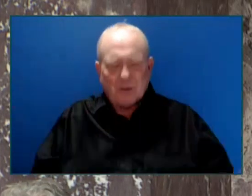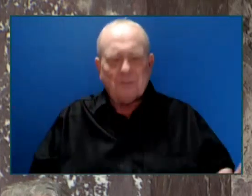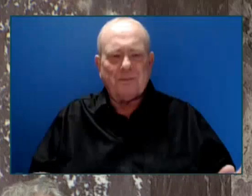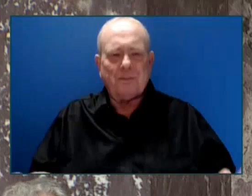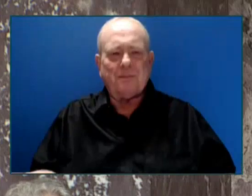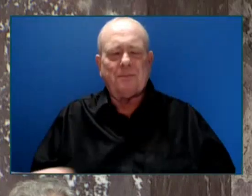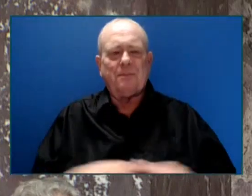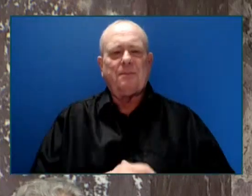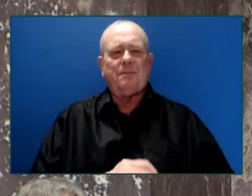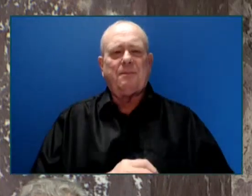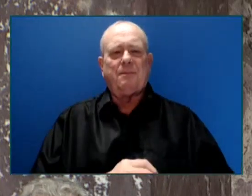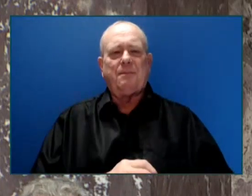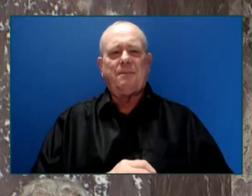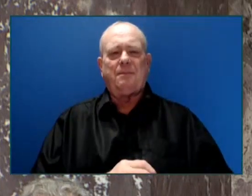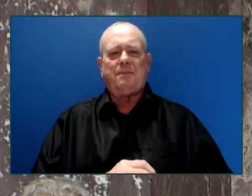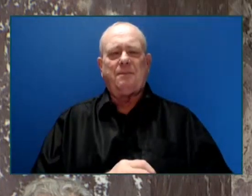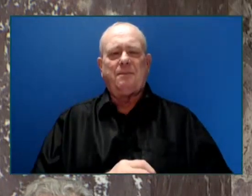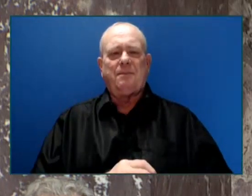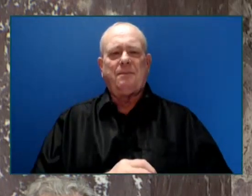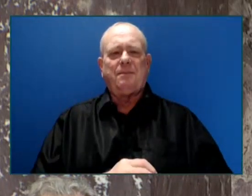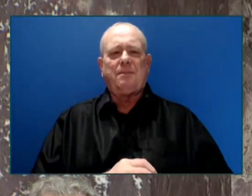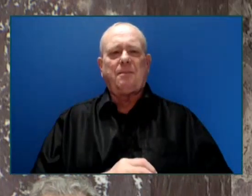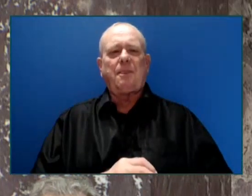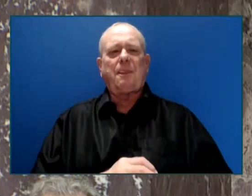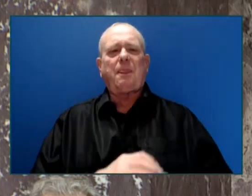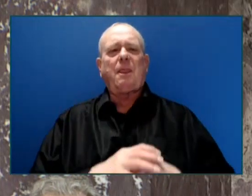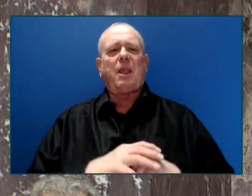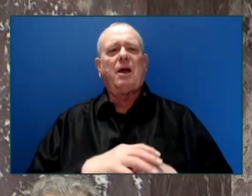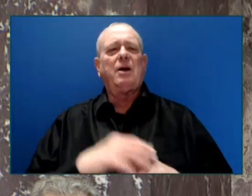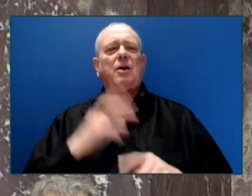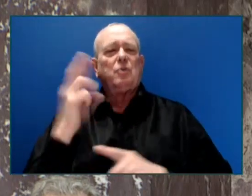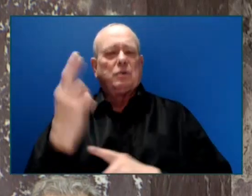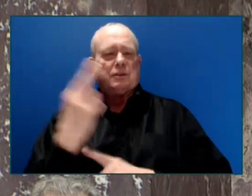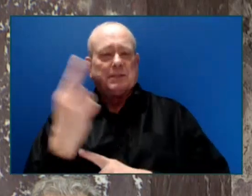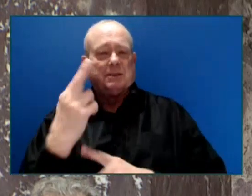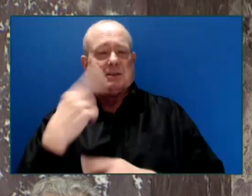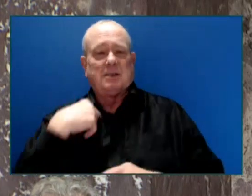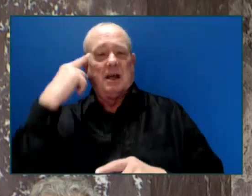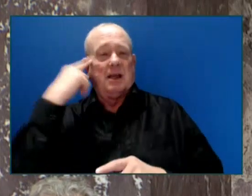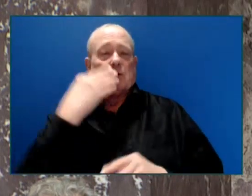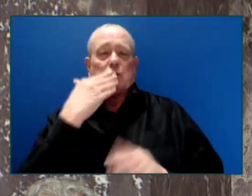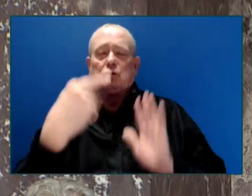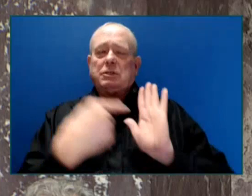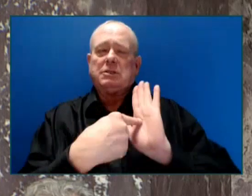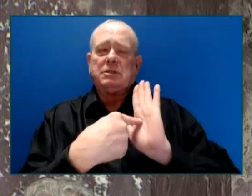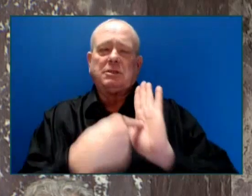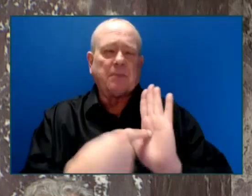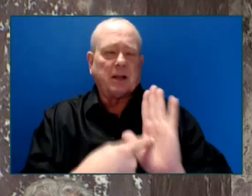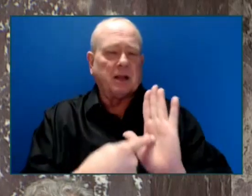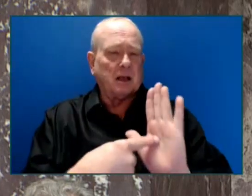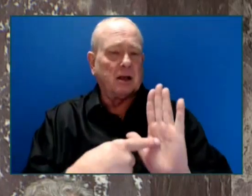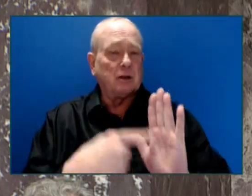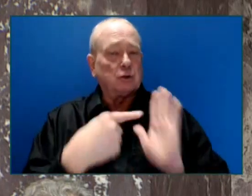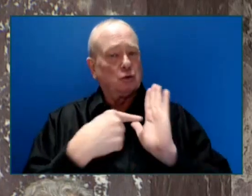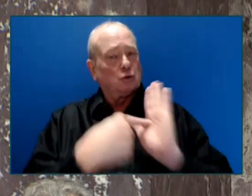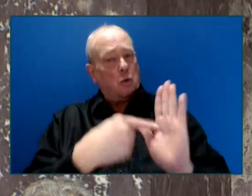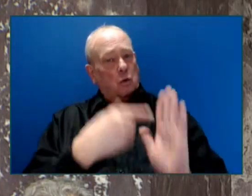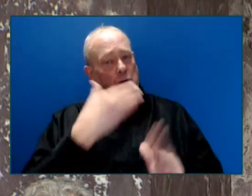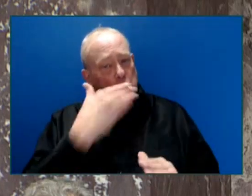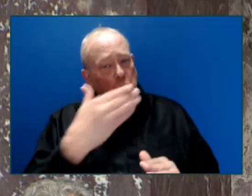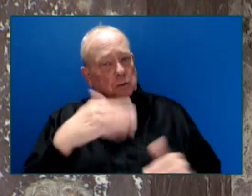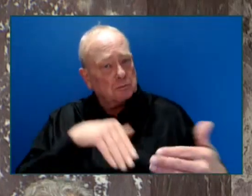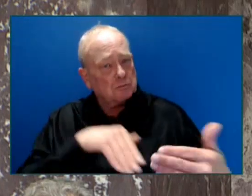Please Now, Honourable Speaker, when it comes to Richmond, I think Richmond is an example of showing how it can be done. If you go to Richmond, you will